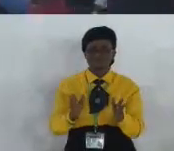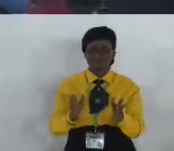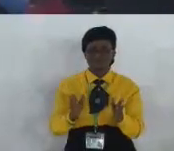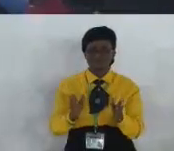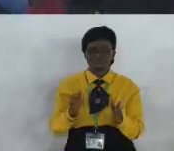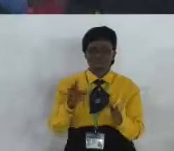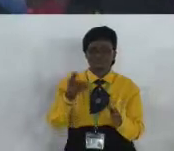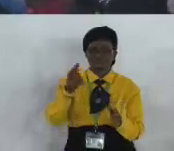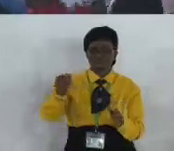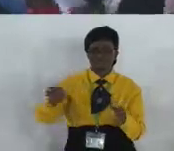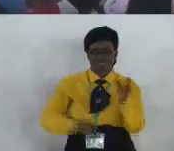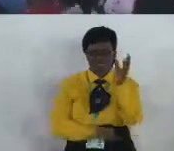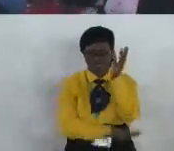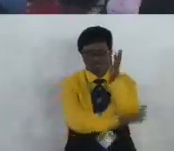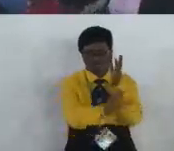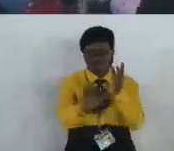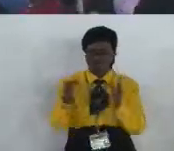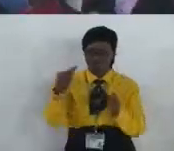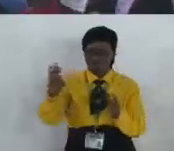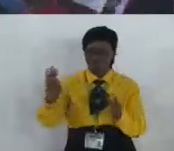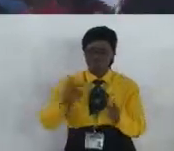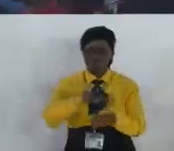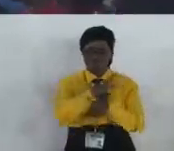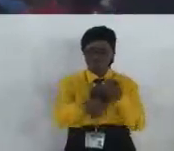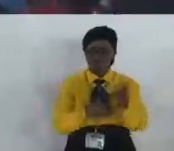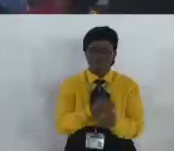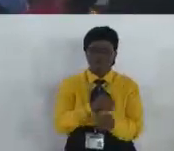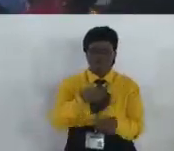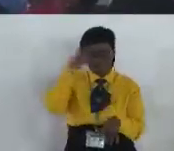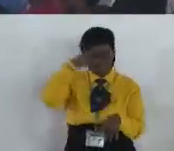The source of all wisdom.